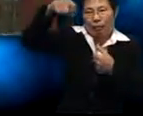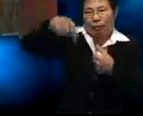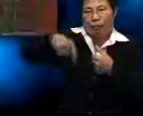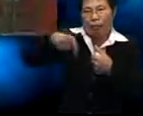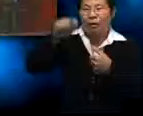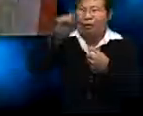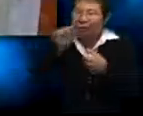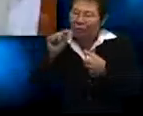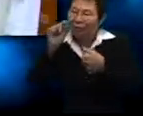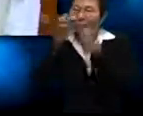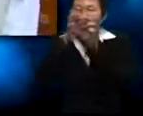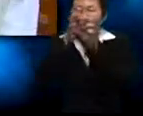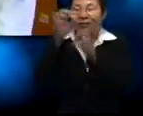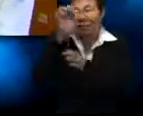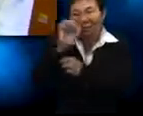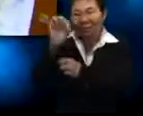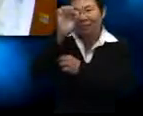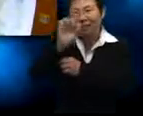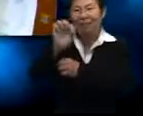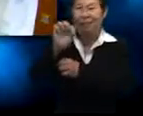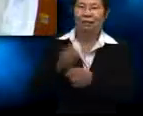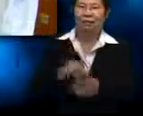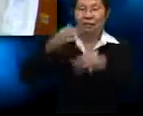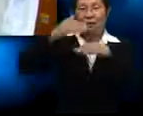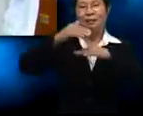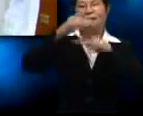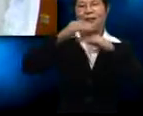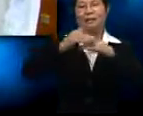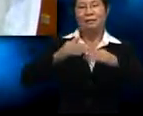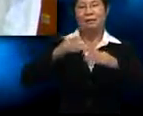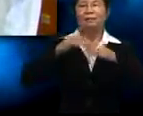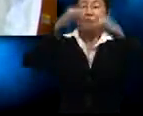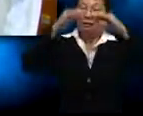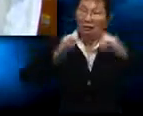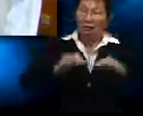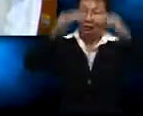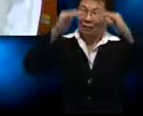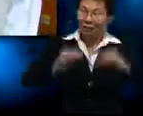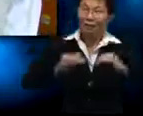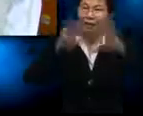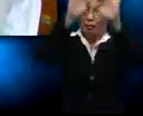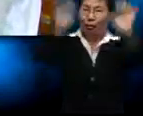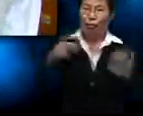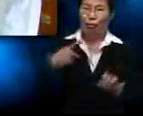spherical in shape. The next experiment is we try to